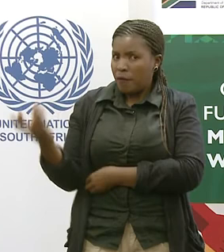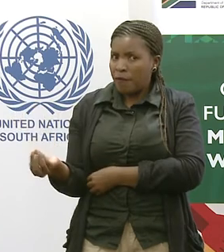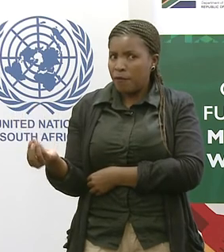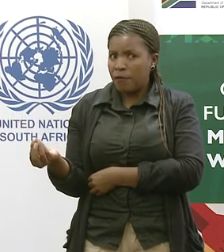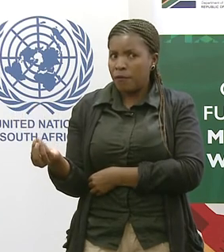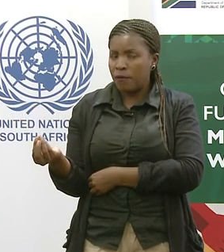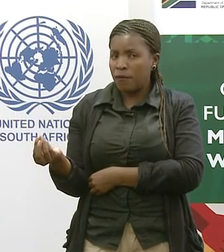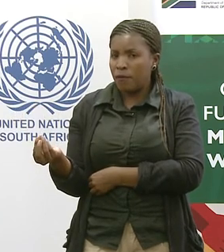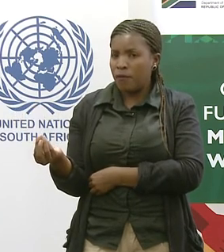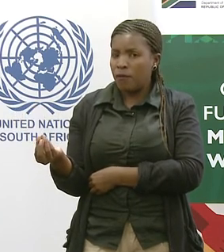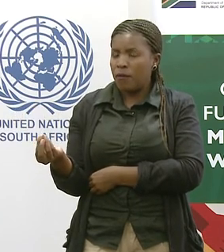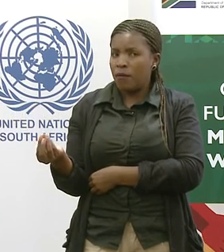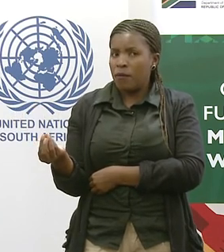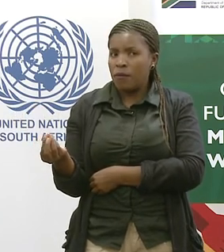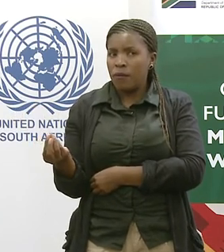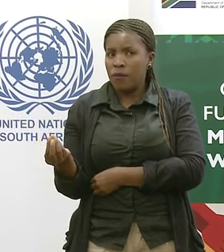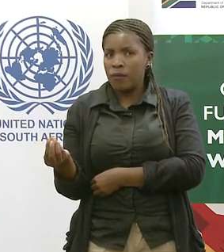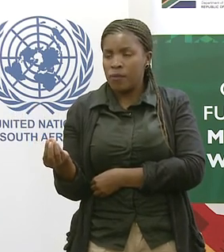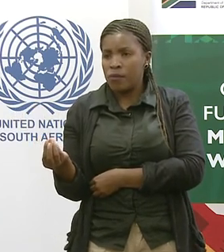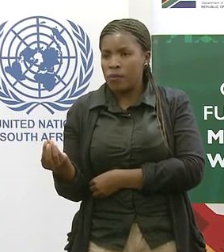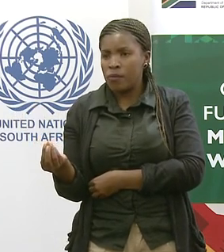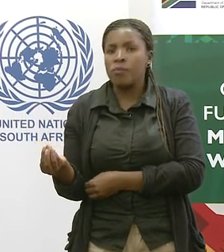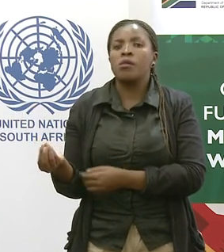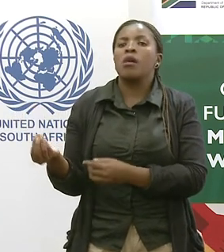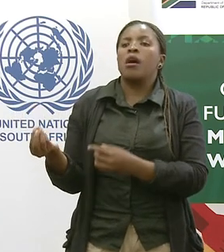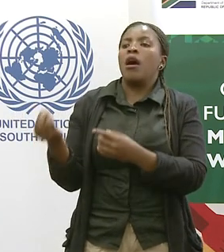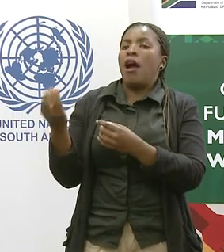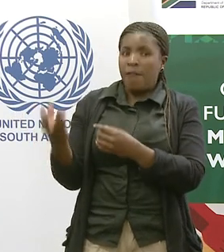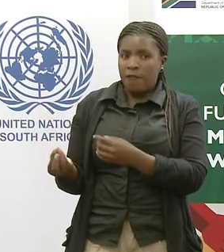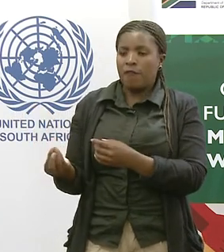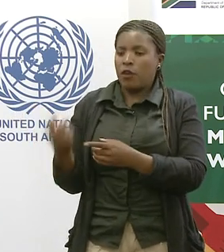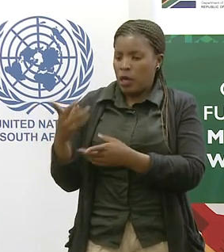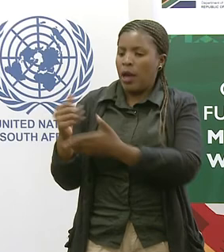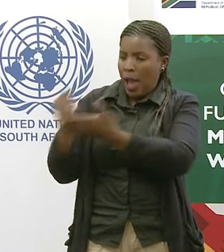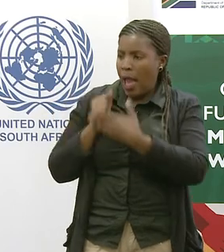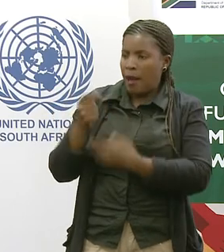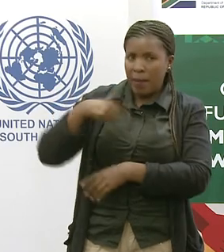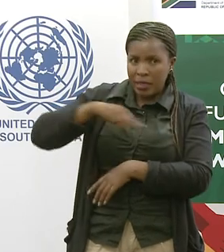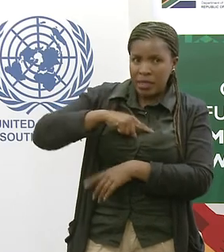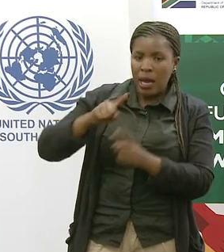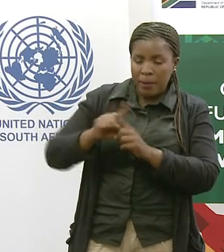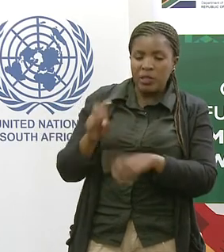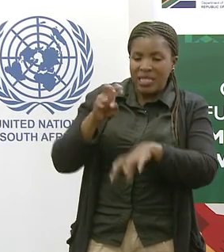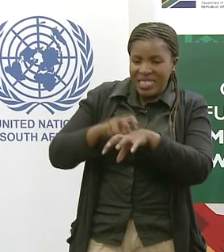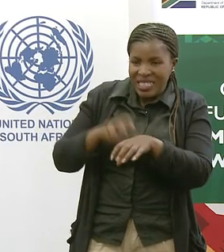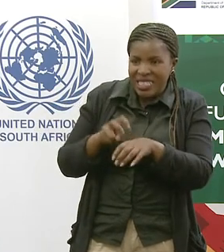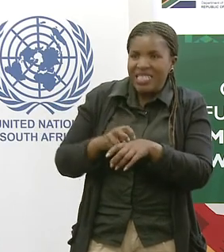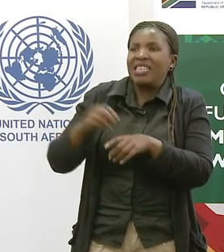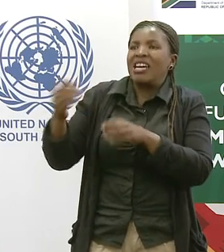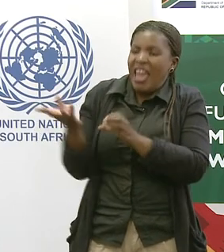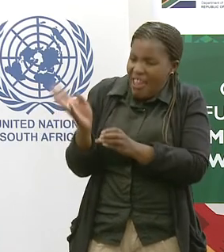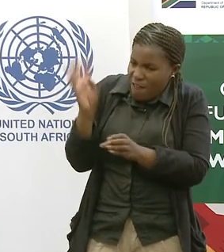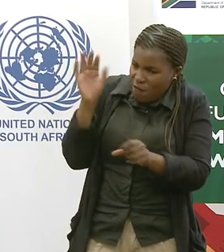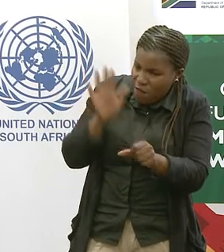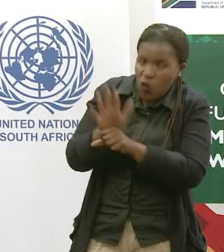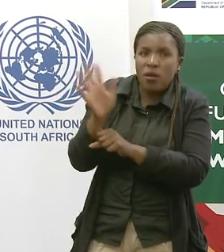only relevant if we practically engage and together find answers, because we